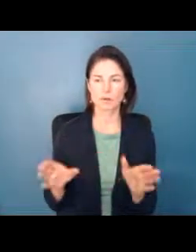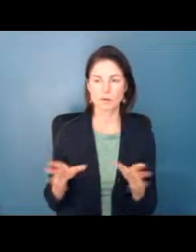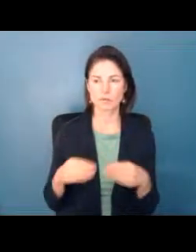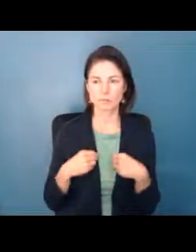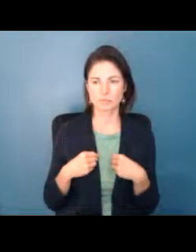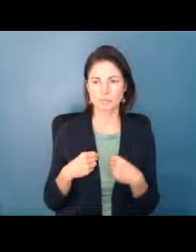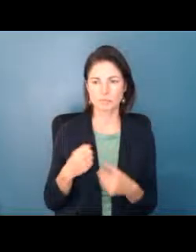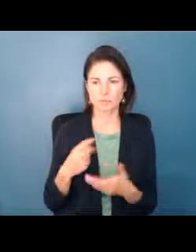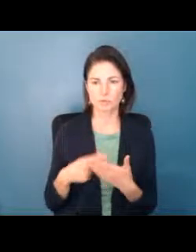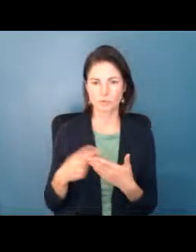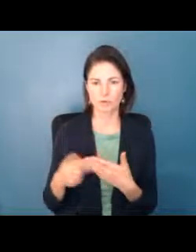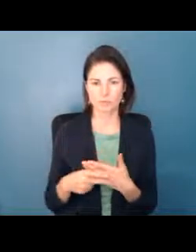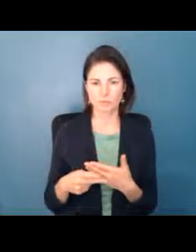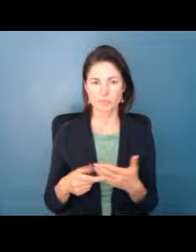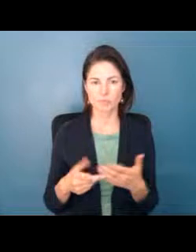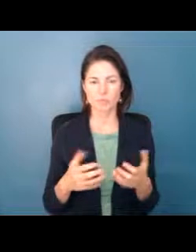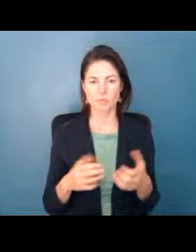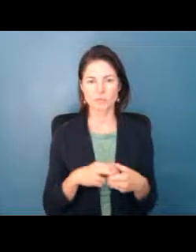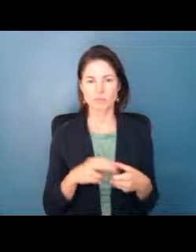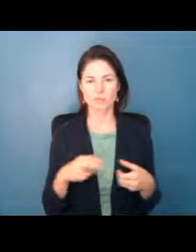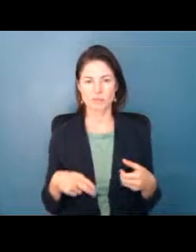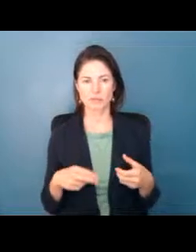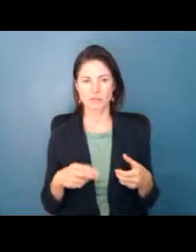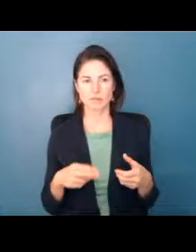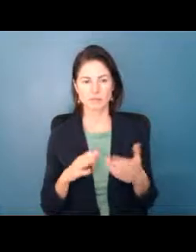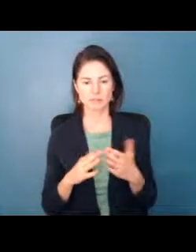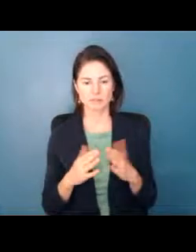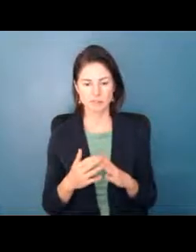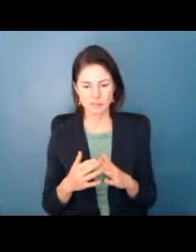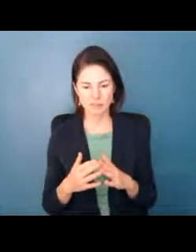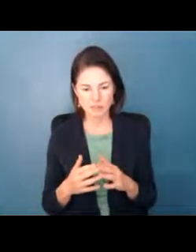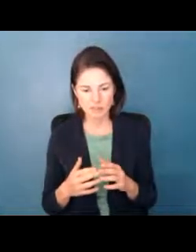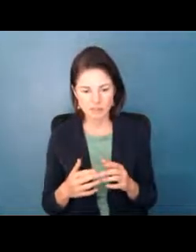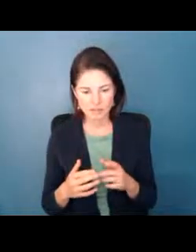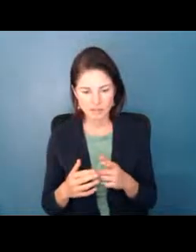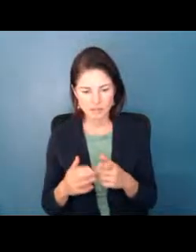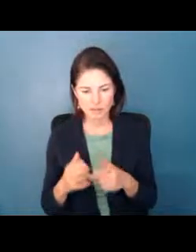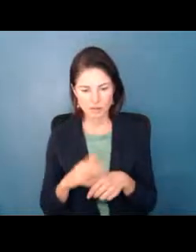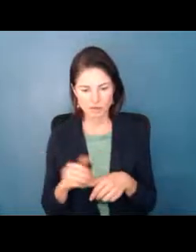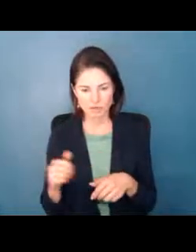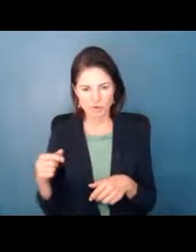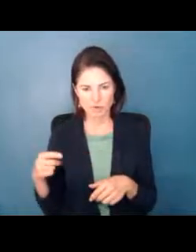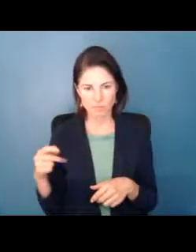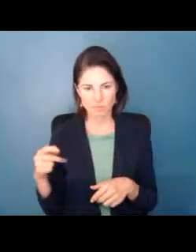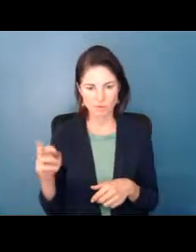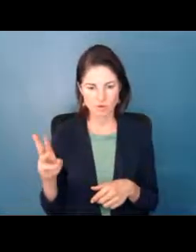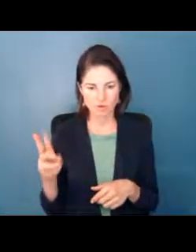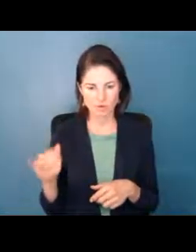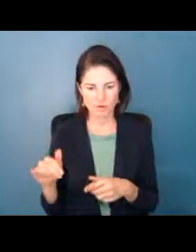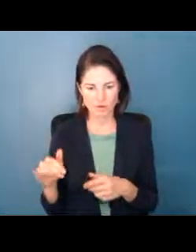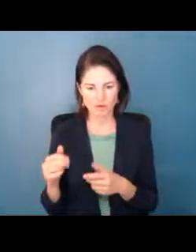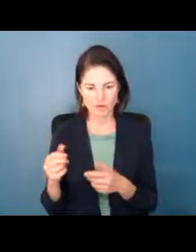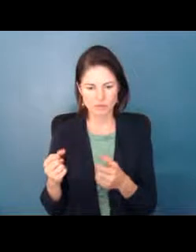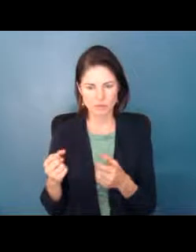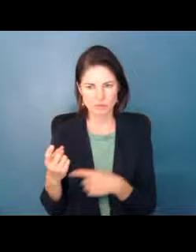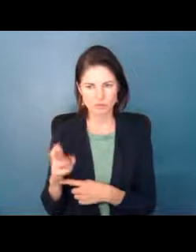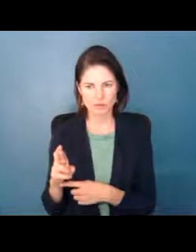requesting to delete the City of El Monte's traffic calming for Parkway Drive, Denham Drive project in Los Angeles